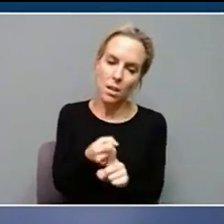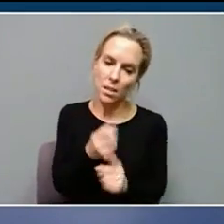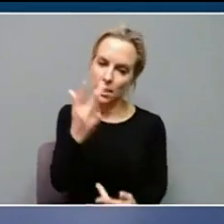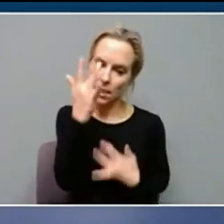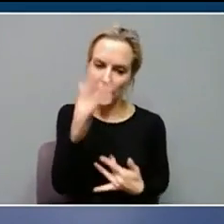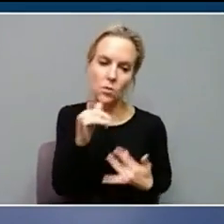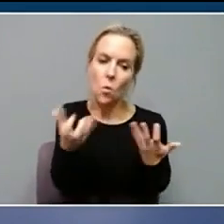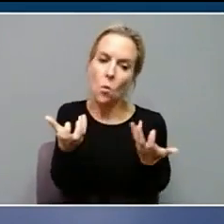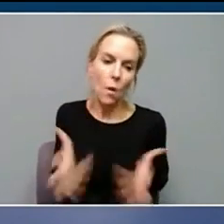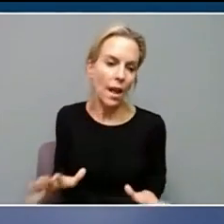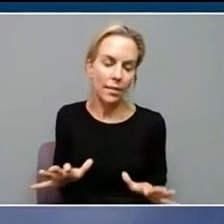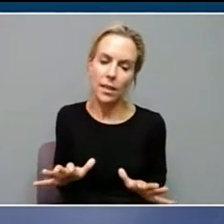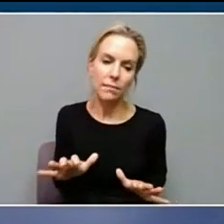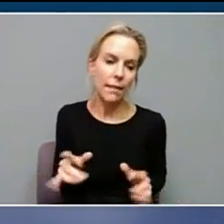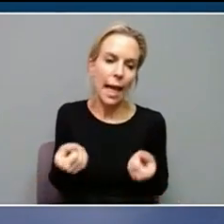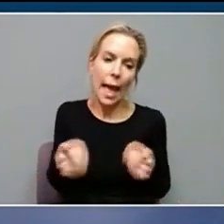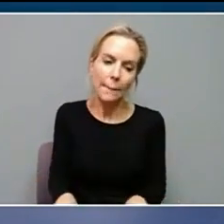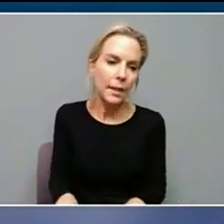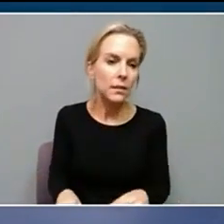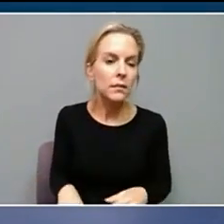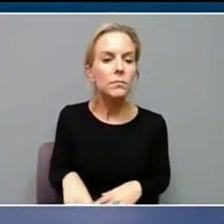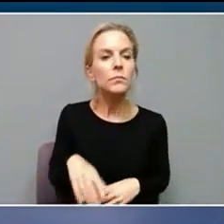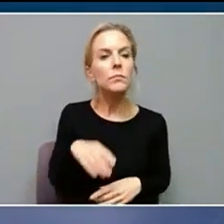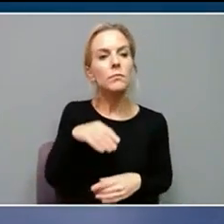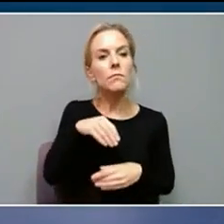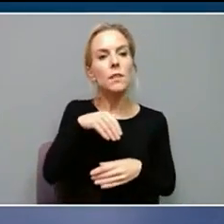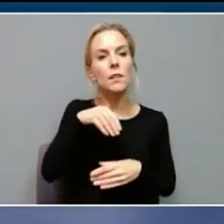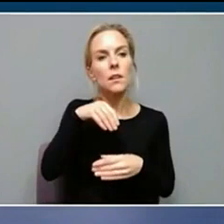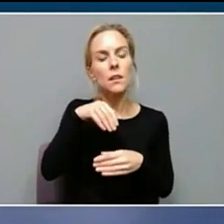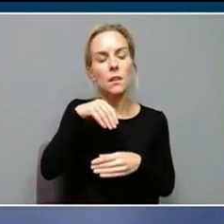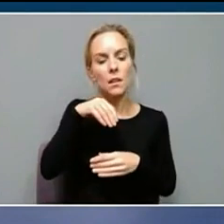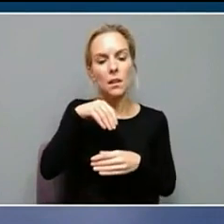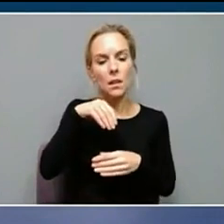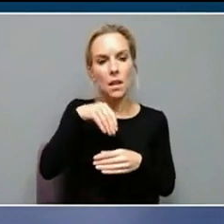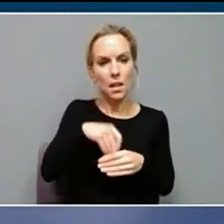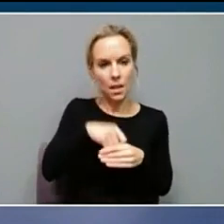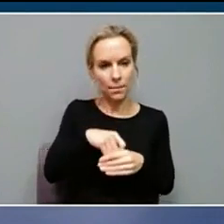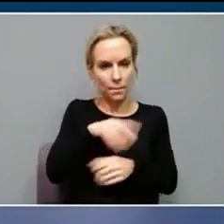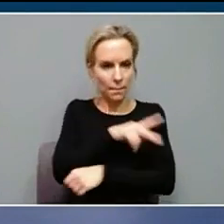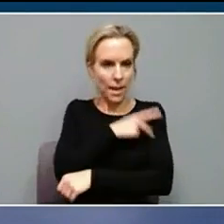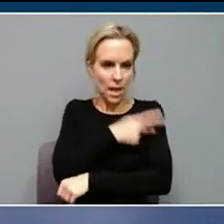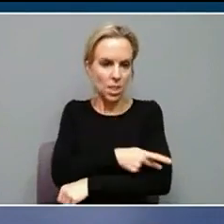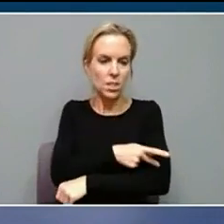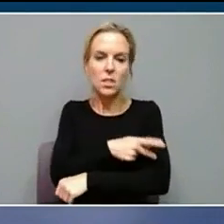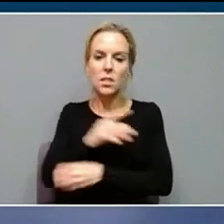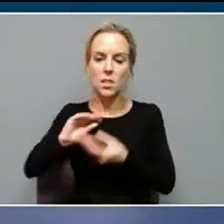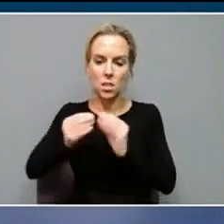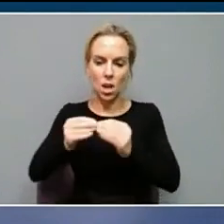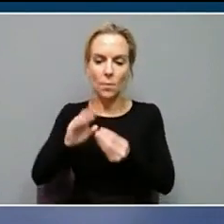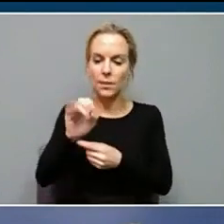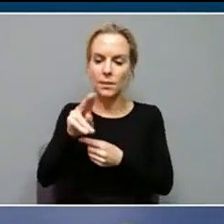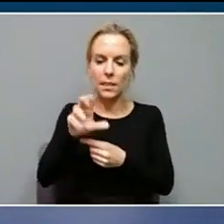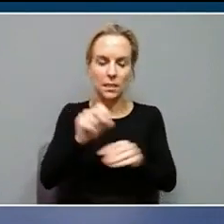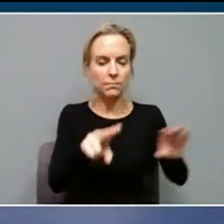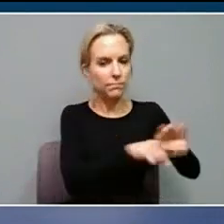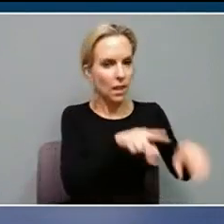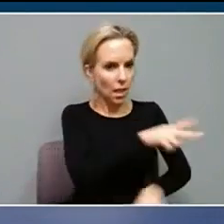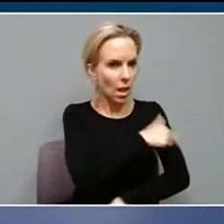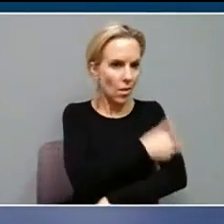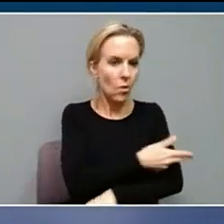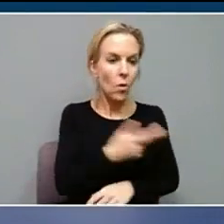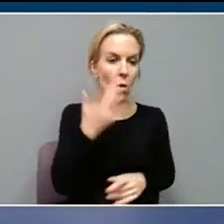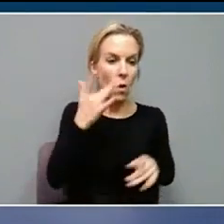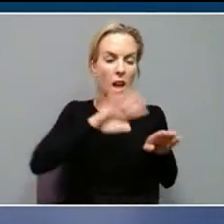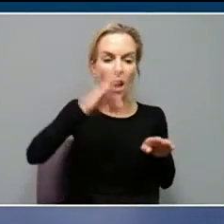happen. Inpatient census continues to go up. That looks like exponential growth. That's why our hospitals are bursting